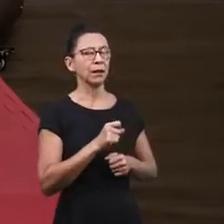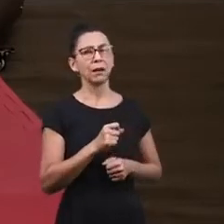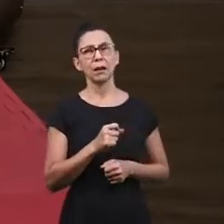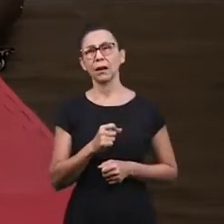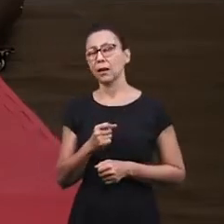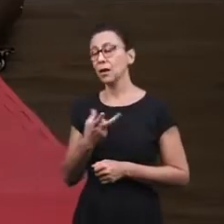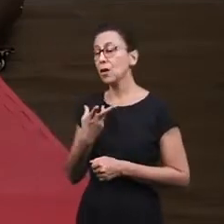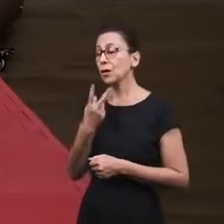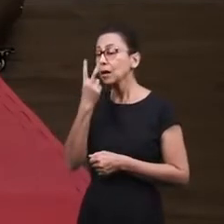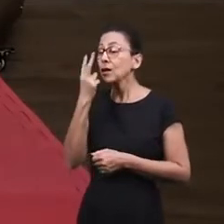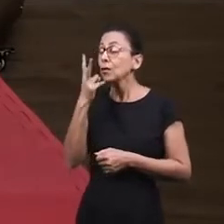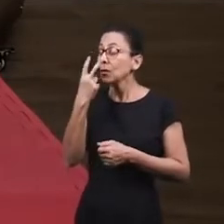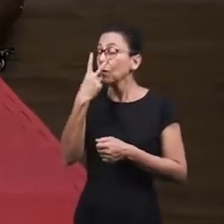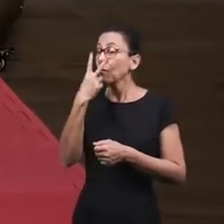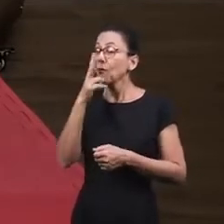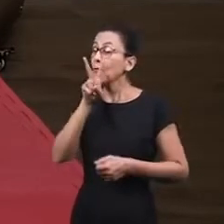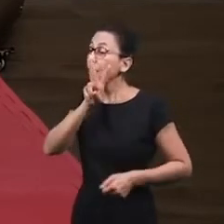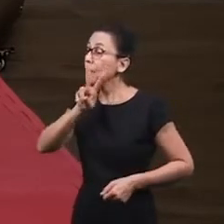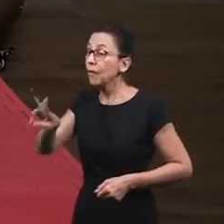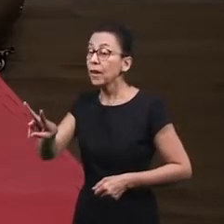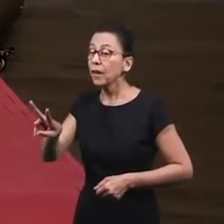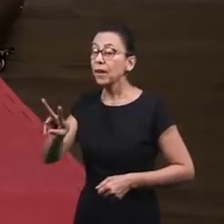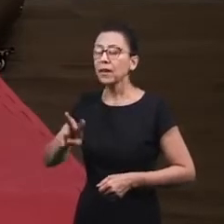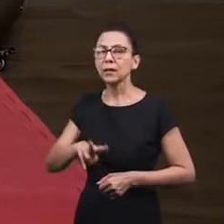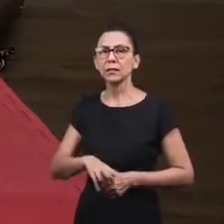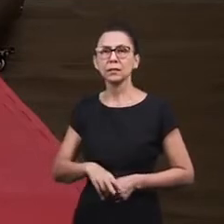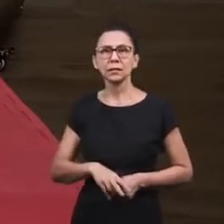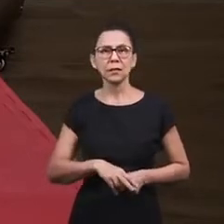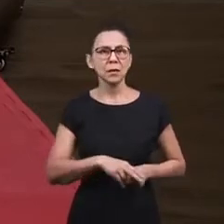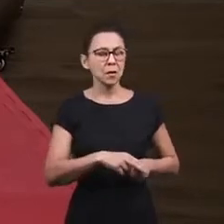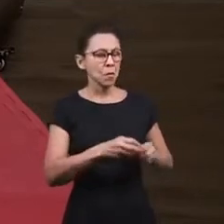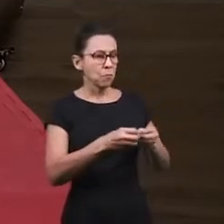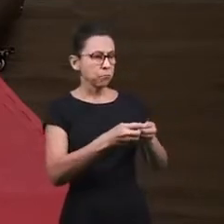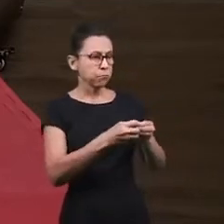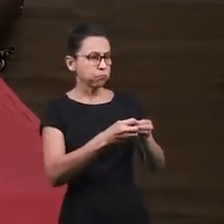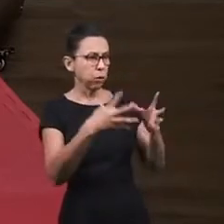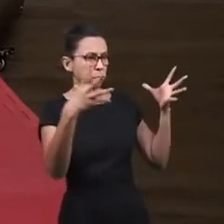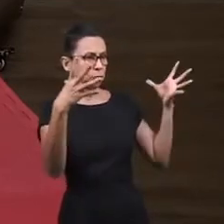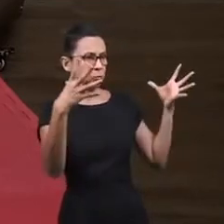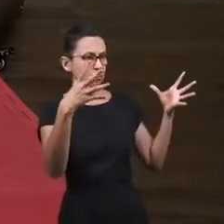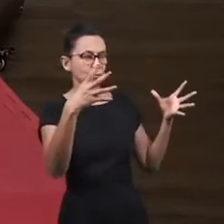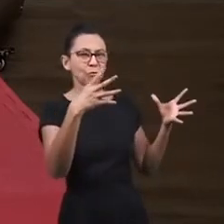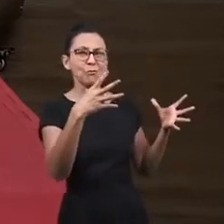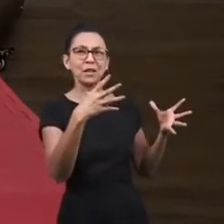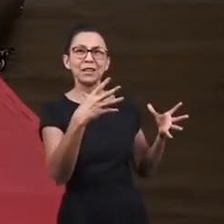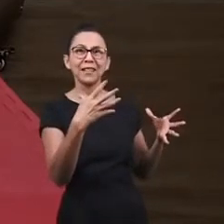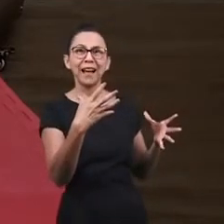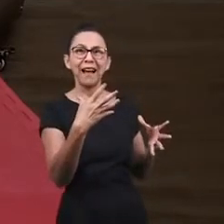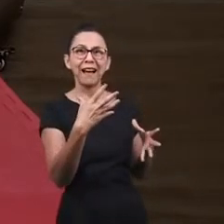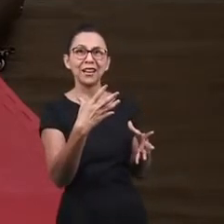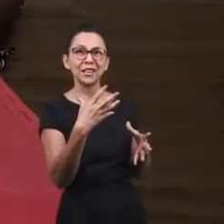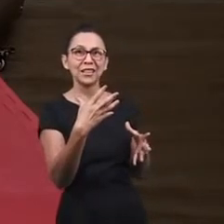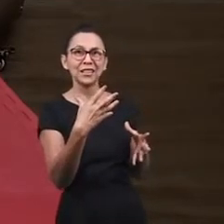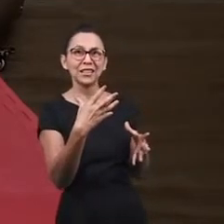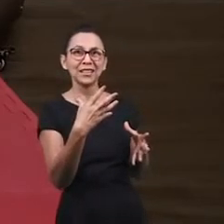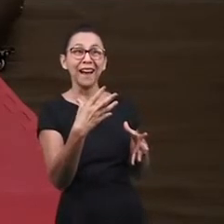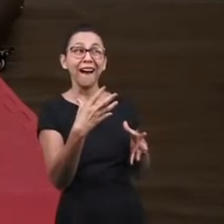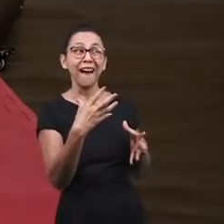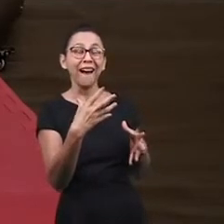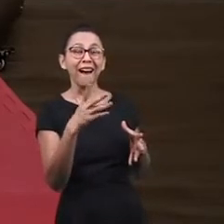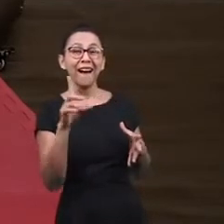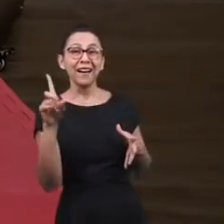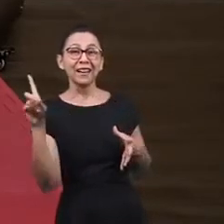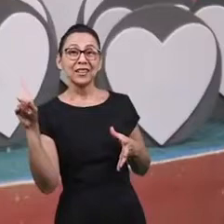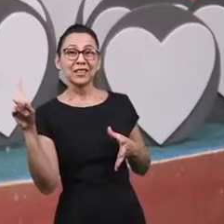Jesus, I want to see. And Jesus said, then see, your faith has made you well. Your faith